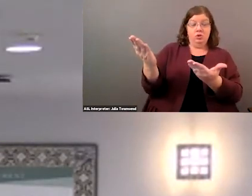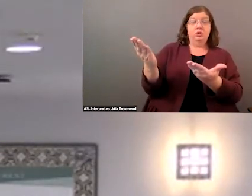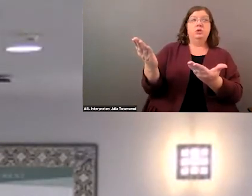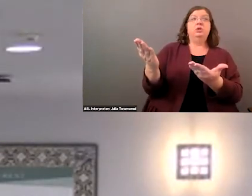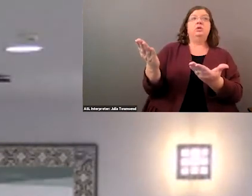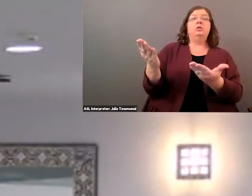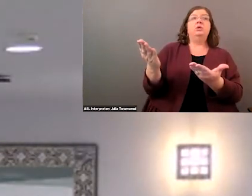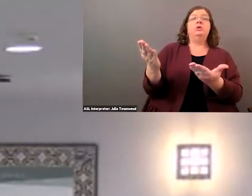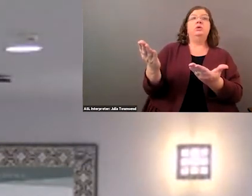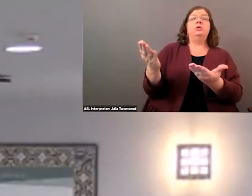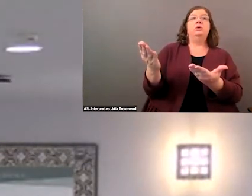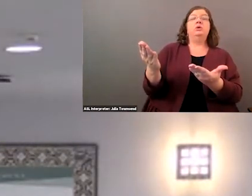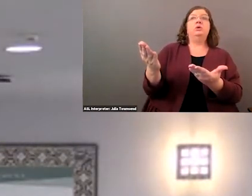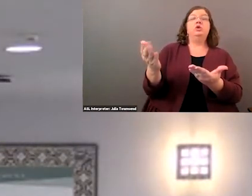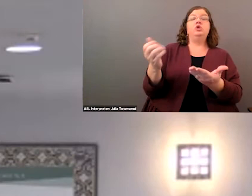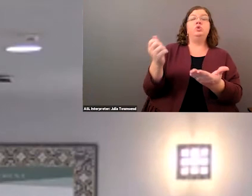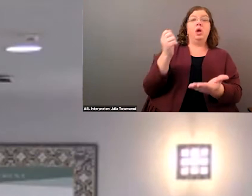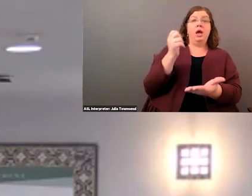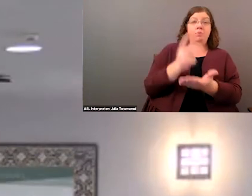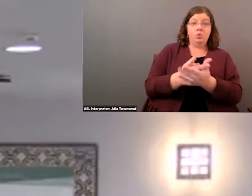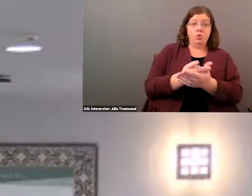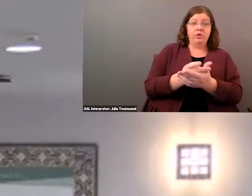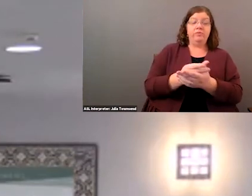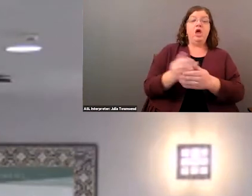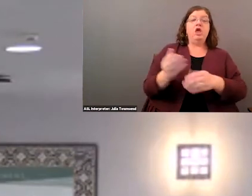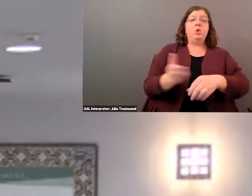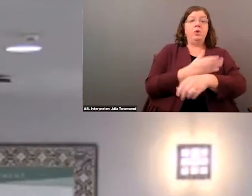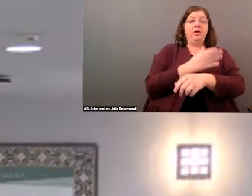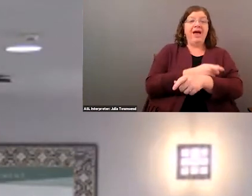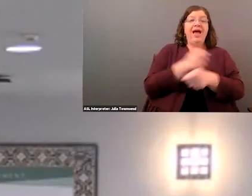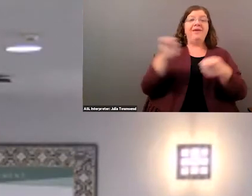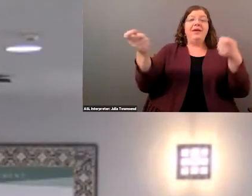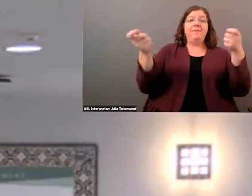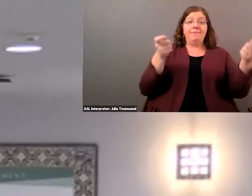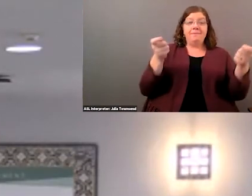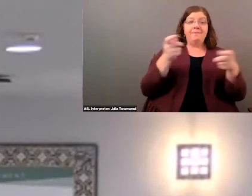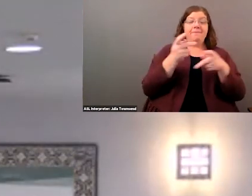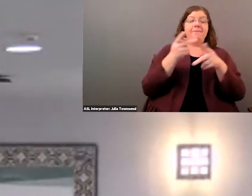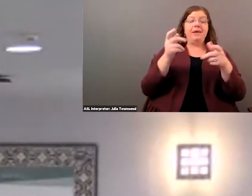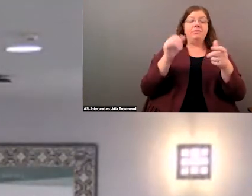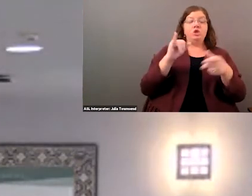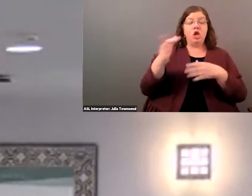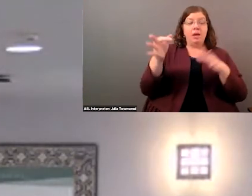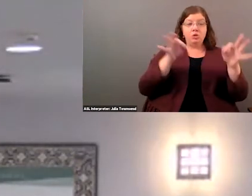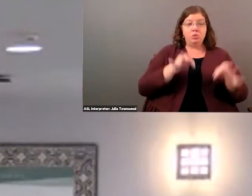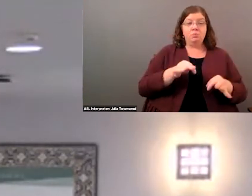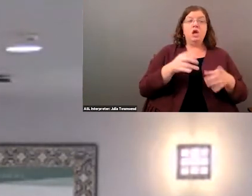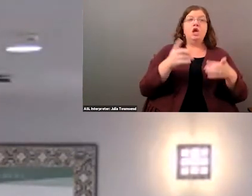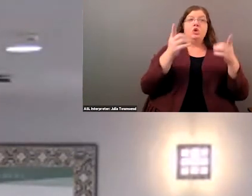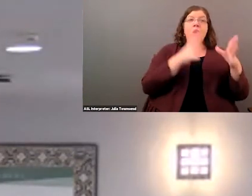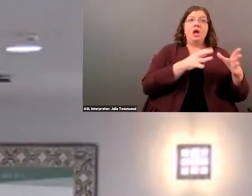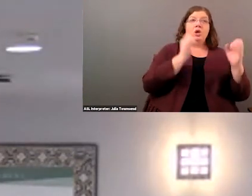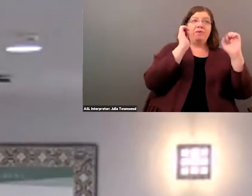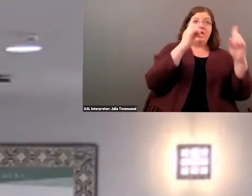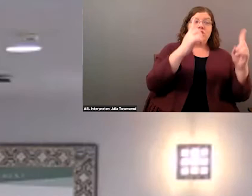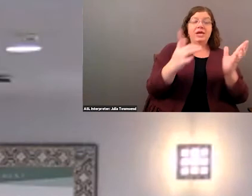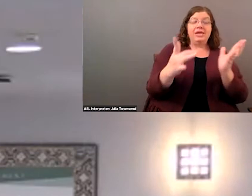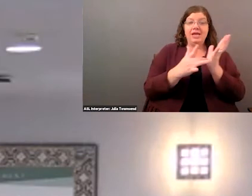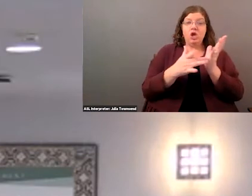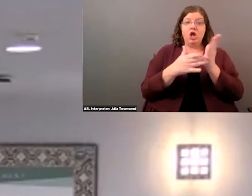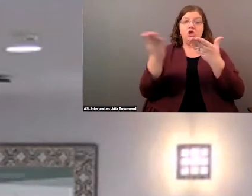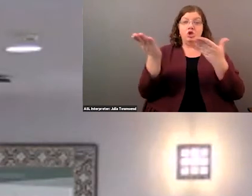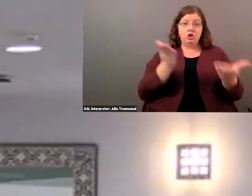job description of Director of Education Technology Services. So moved. Thank you, Ms. Alvarez, and a